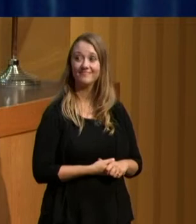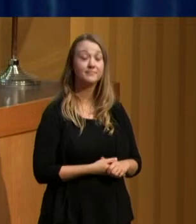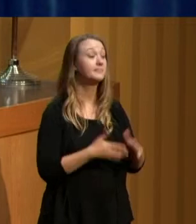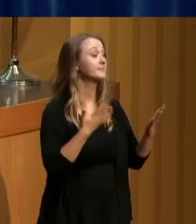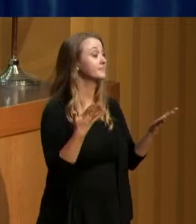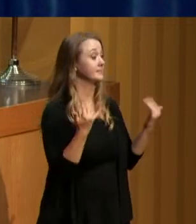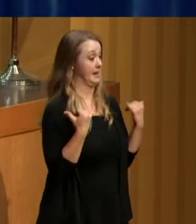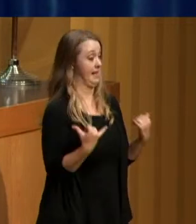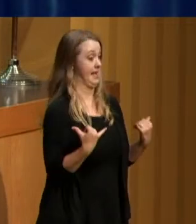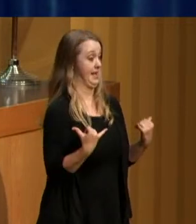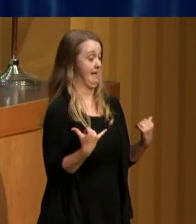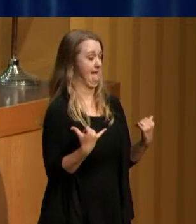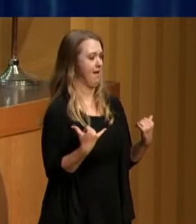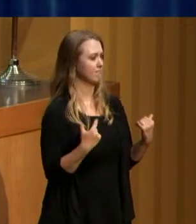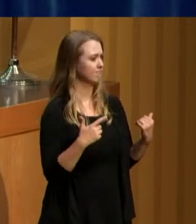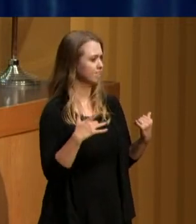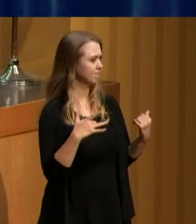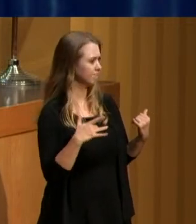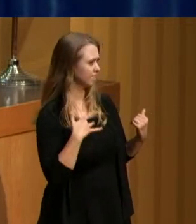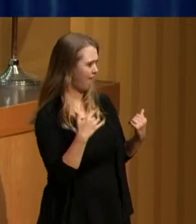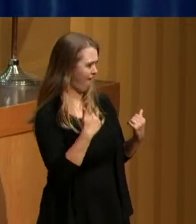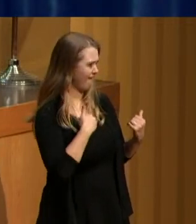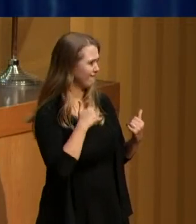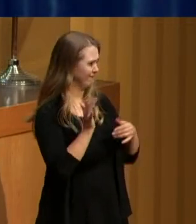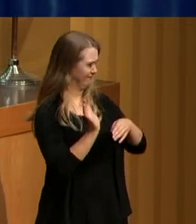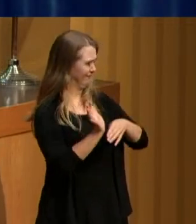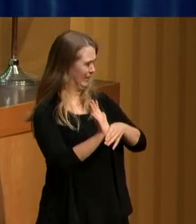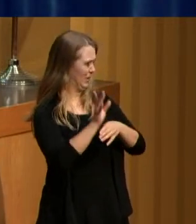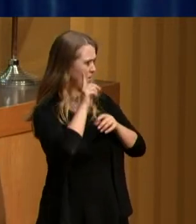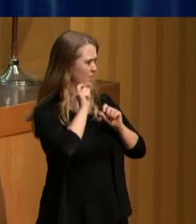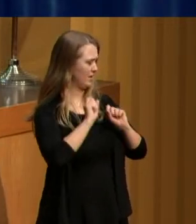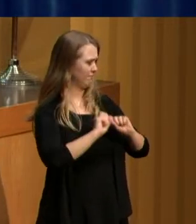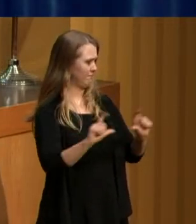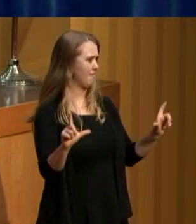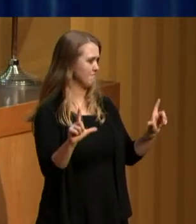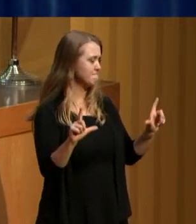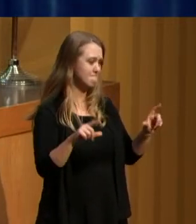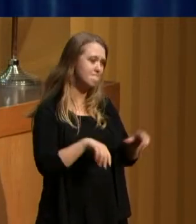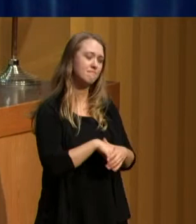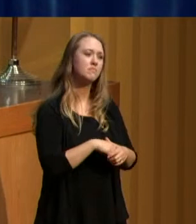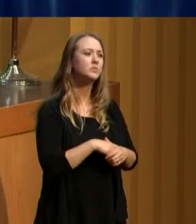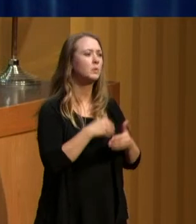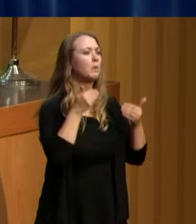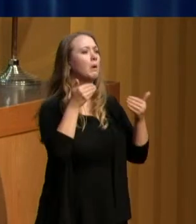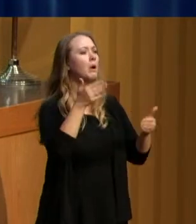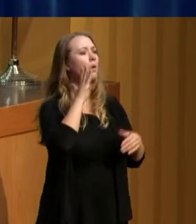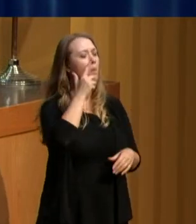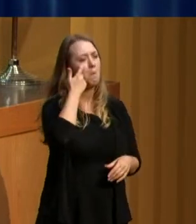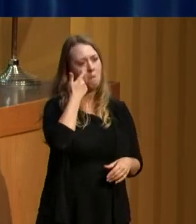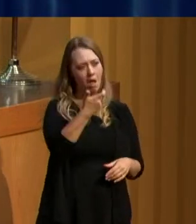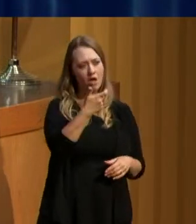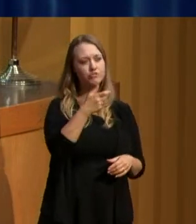Now, I believe I have a video coming up. So let's go ahead and cue the video. This is Marie Sullivan,